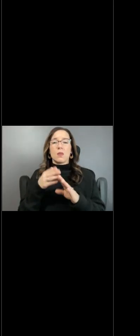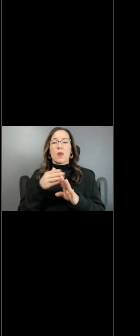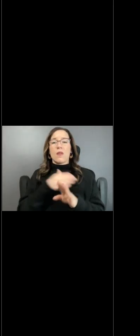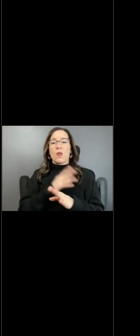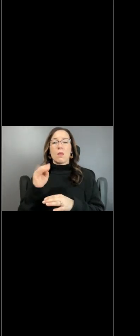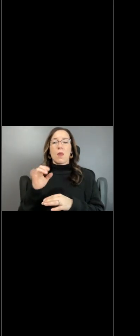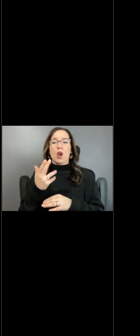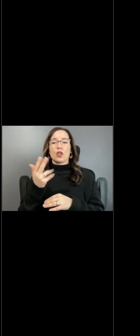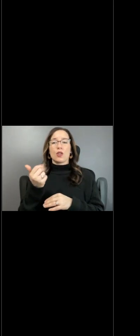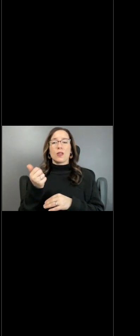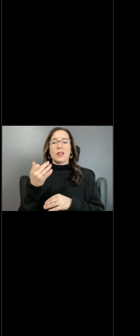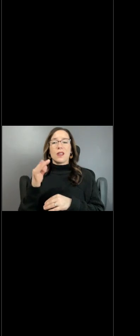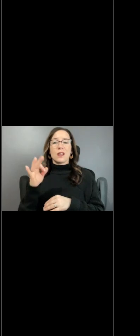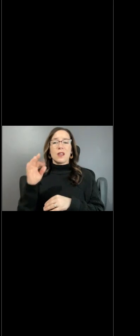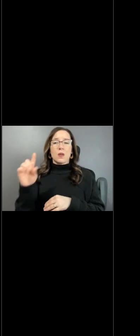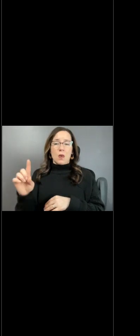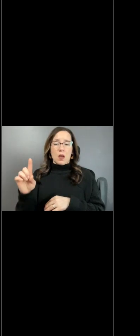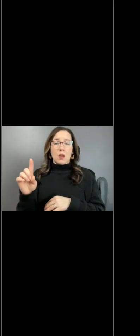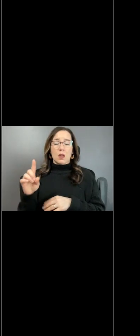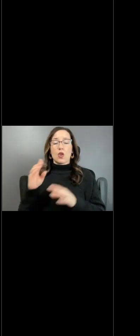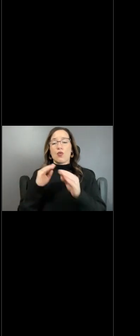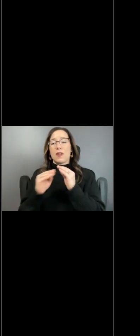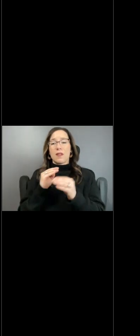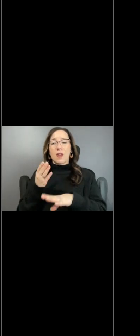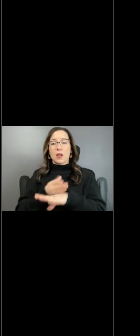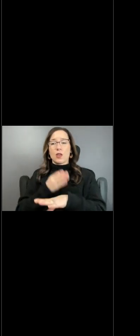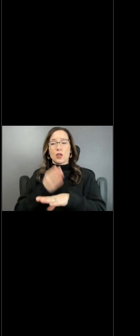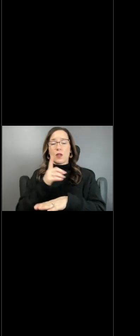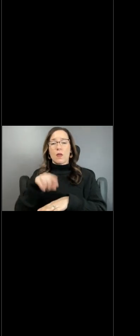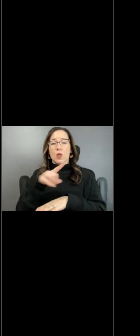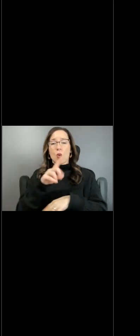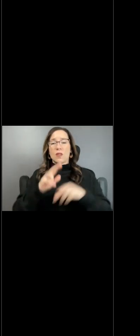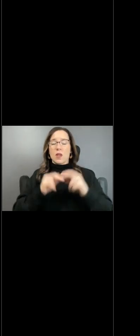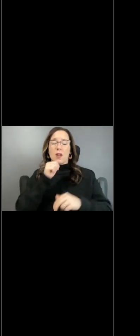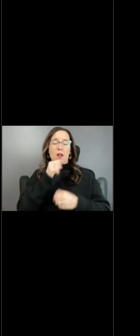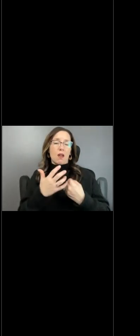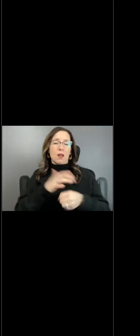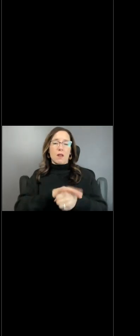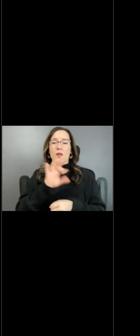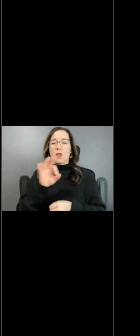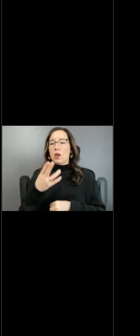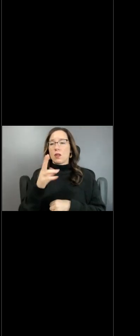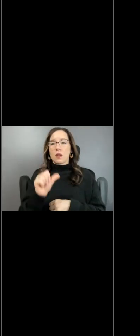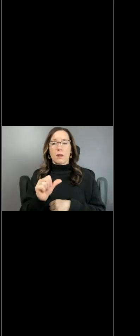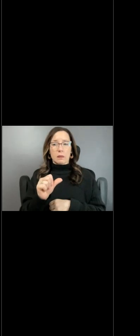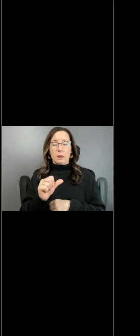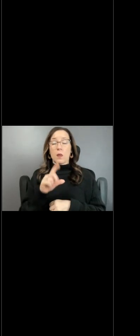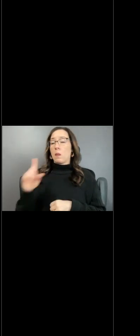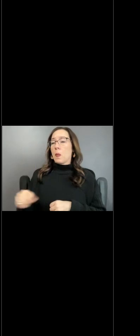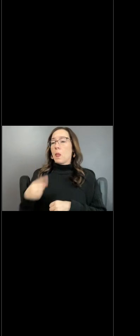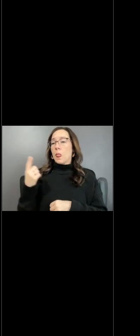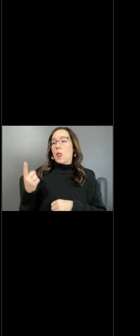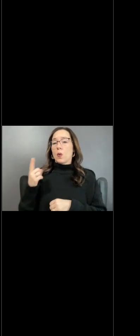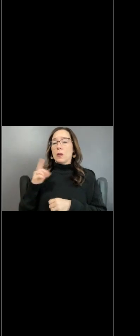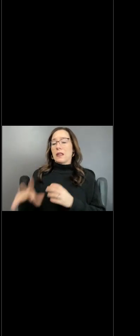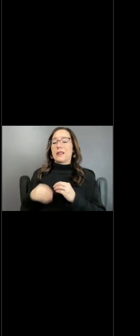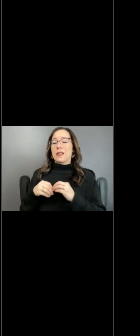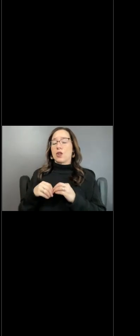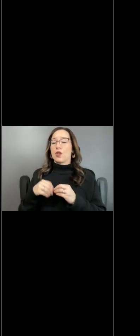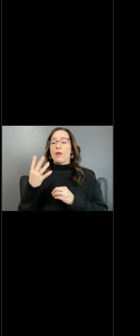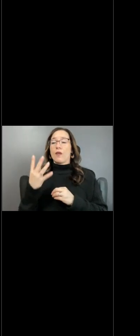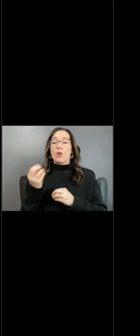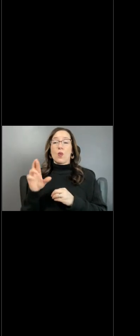1991. Renovations of existing buildings are not covered by the Fair Housing Act. Only additions of 4 or more